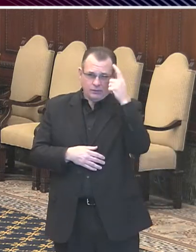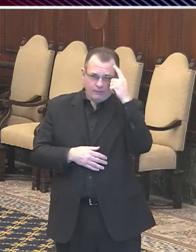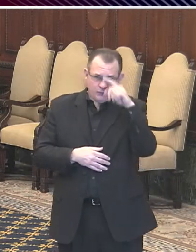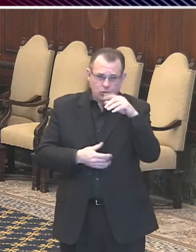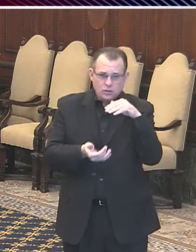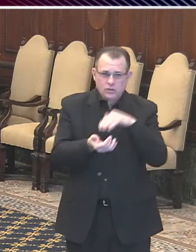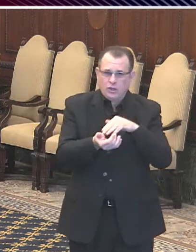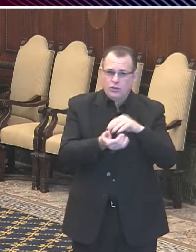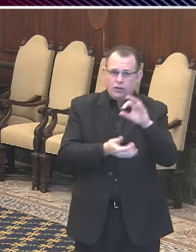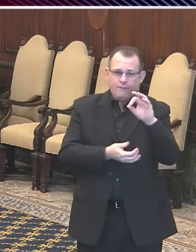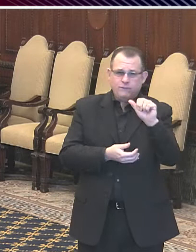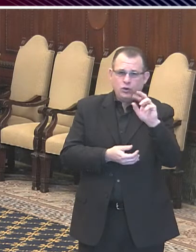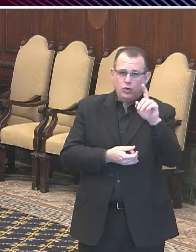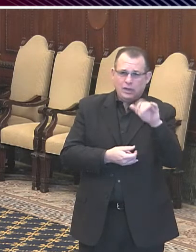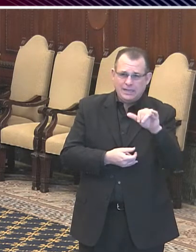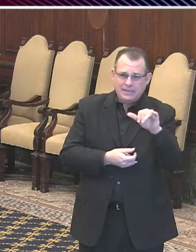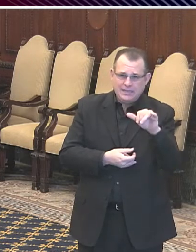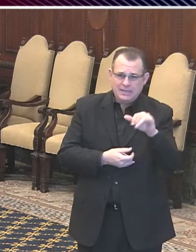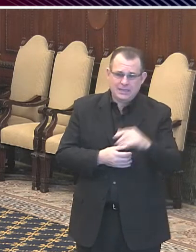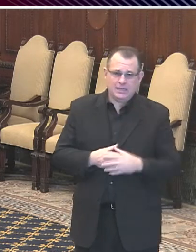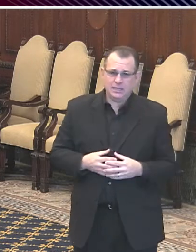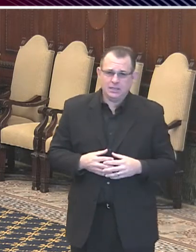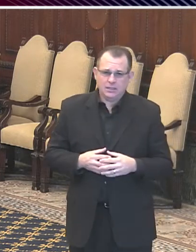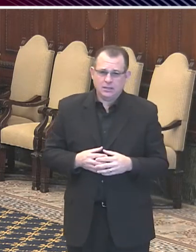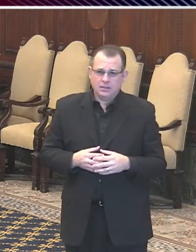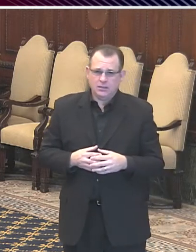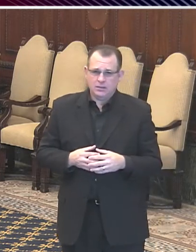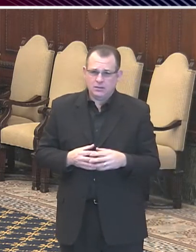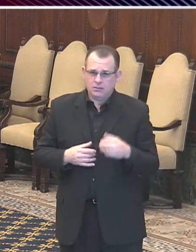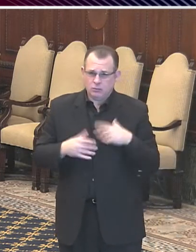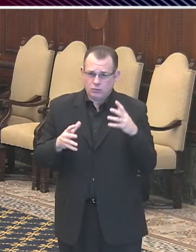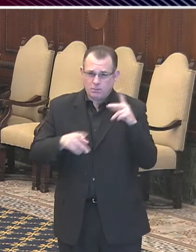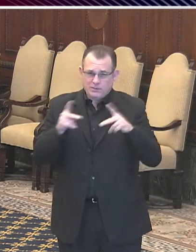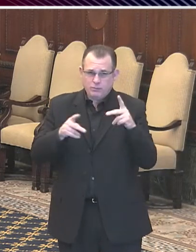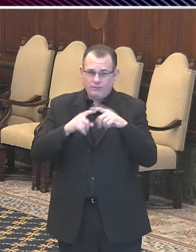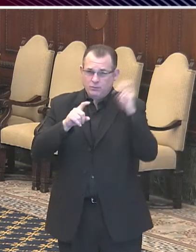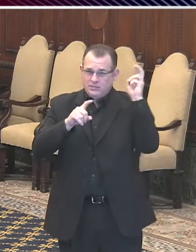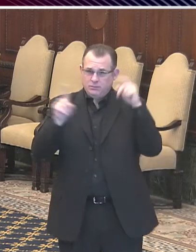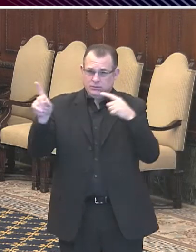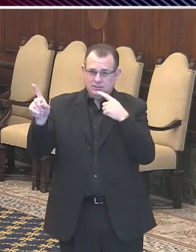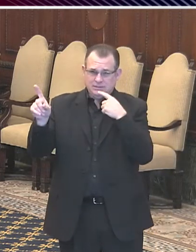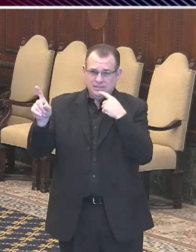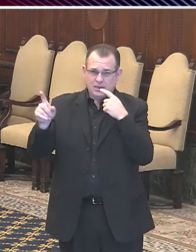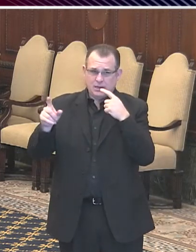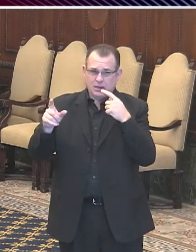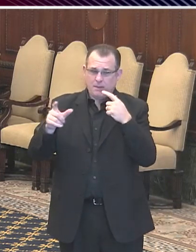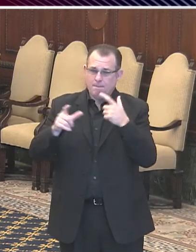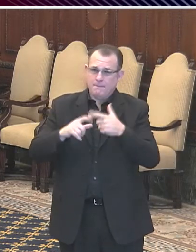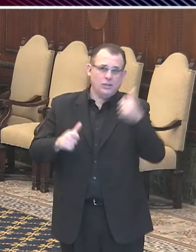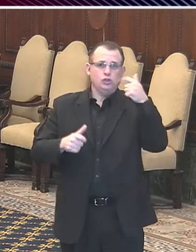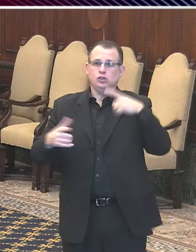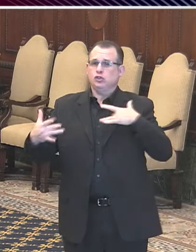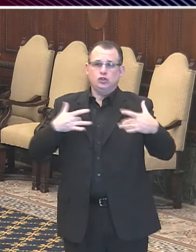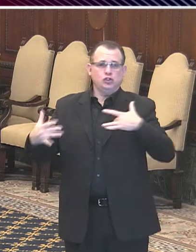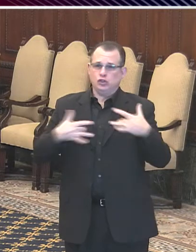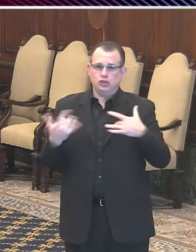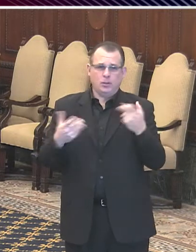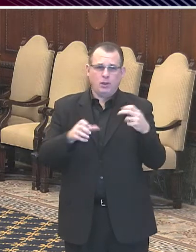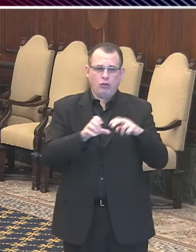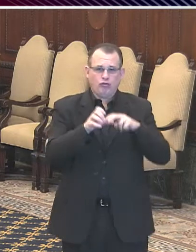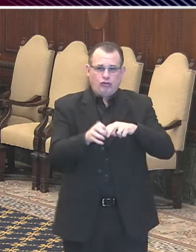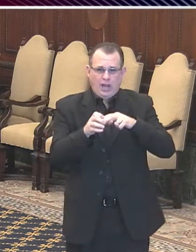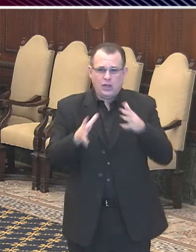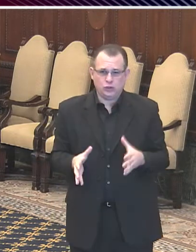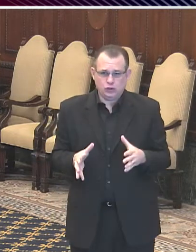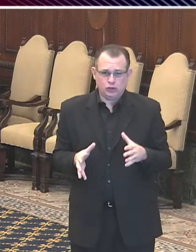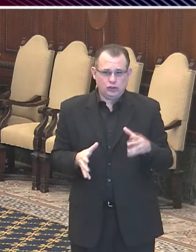In talking with a number of people with SEPTA, their major concern are people riding SEPTA that are not the essential workers,